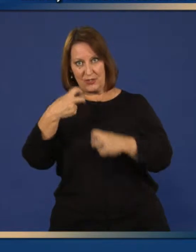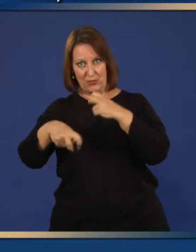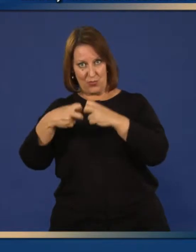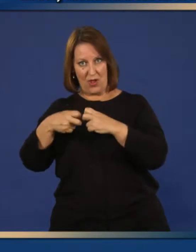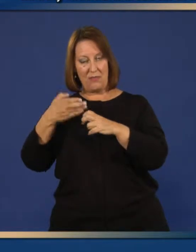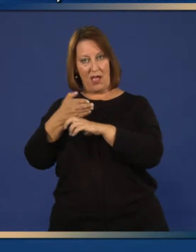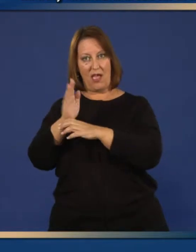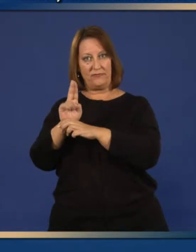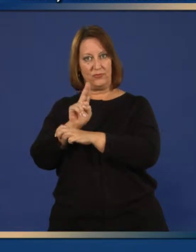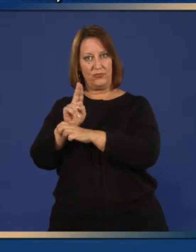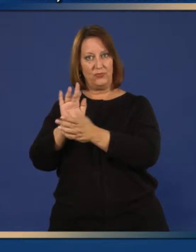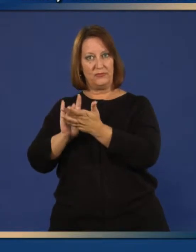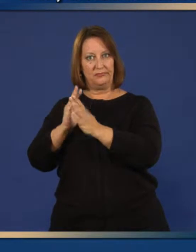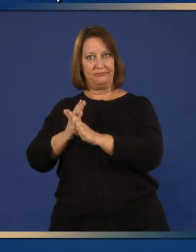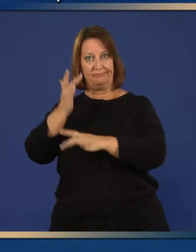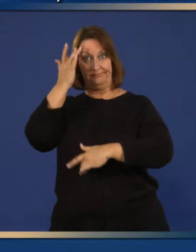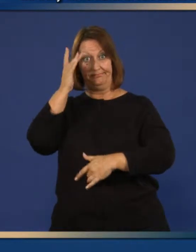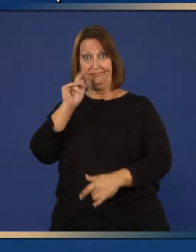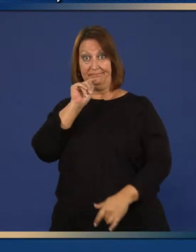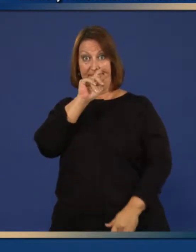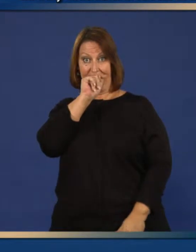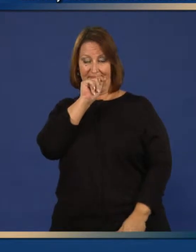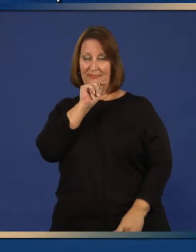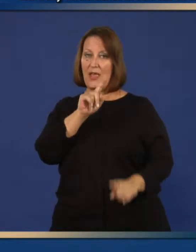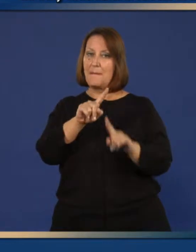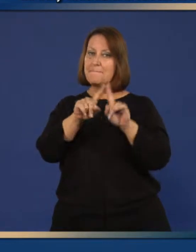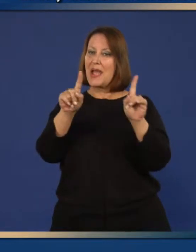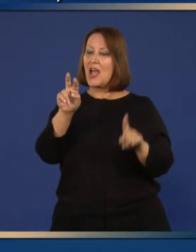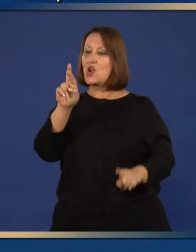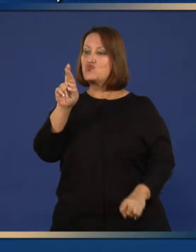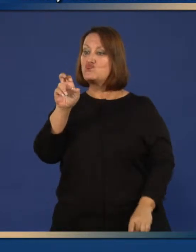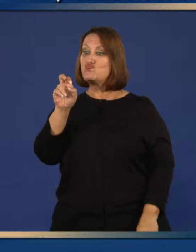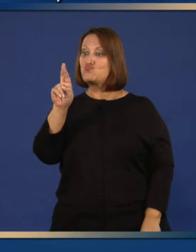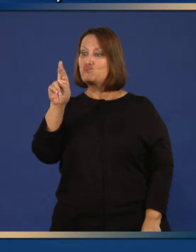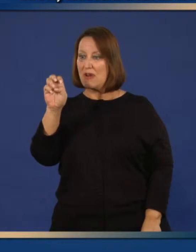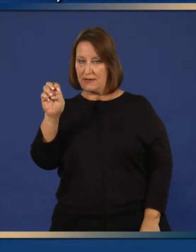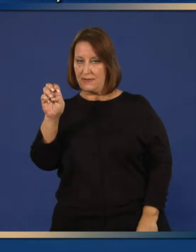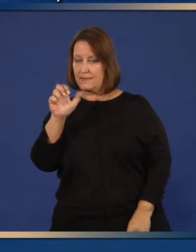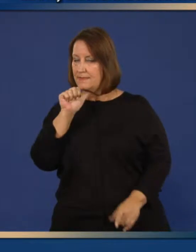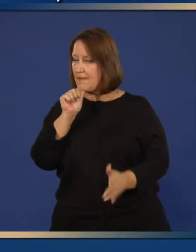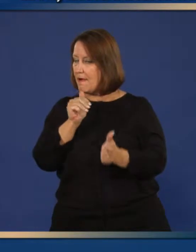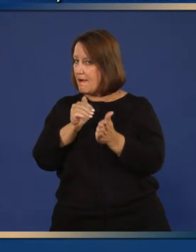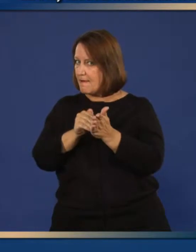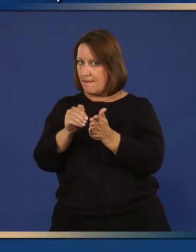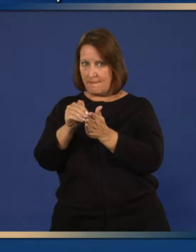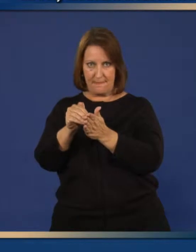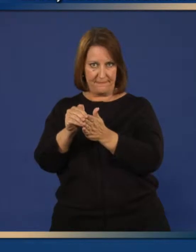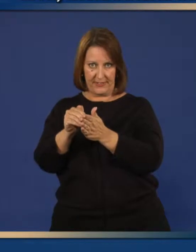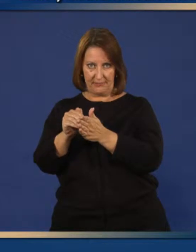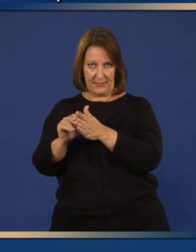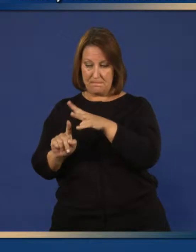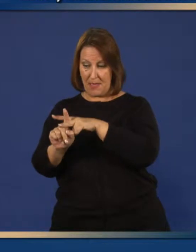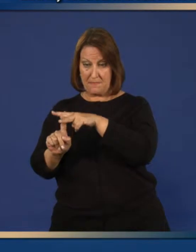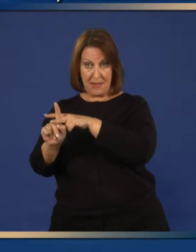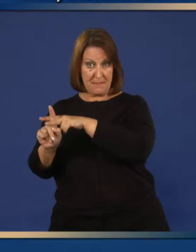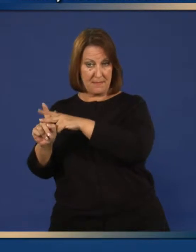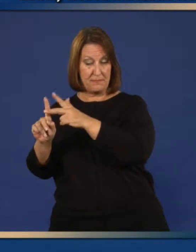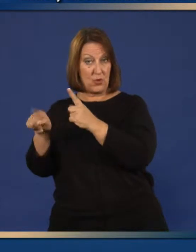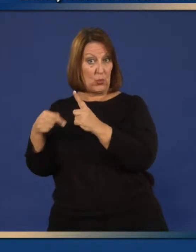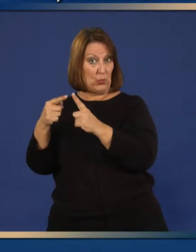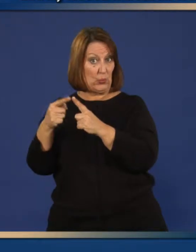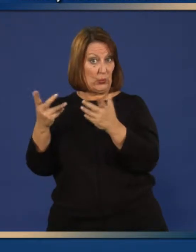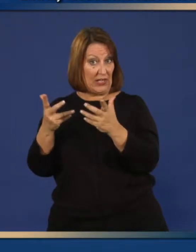Life-threatening allergic reactions from vaccines are very rare. If they do occur, it